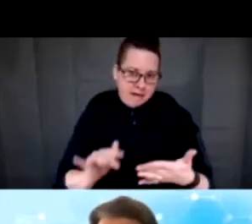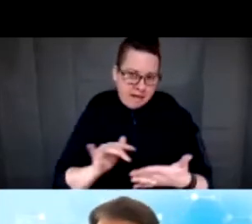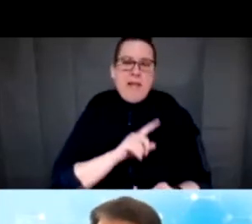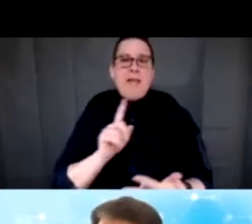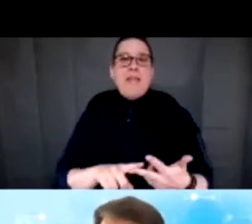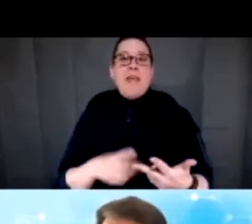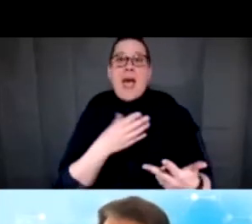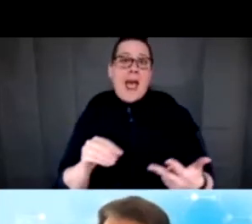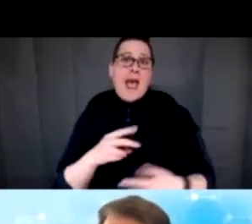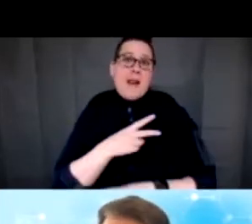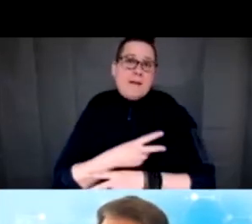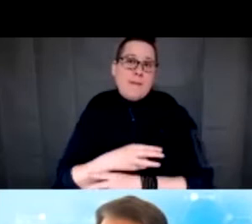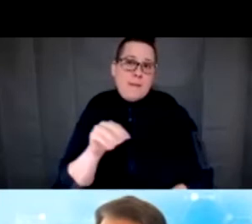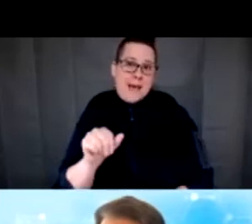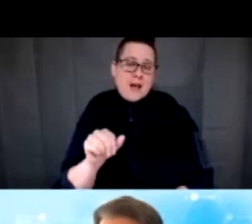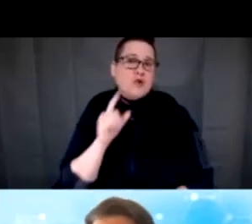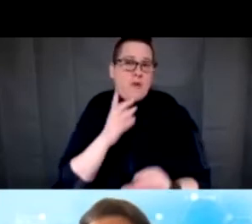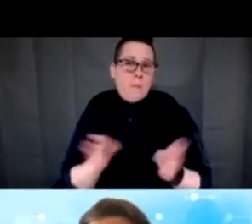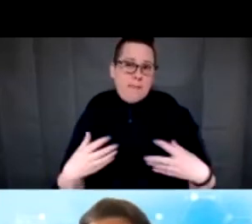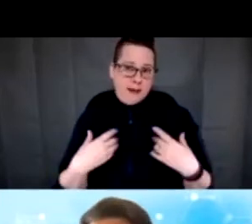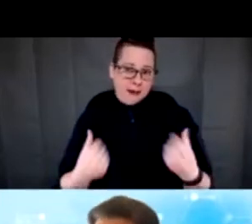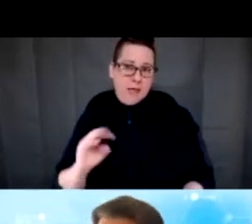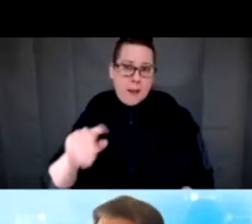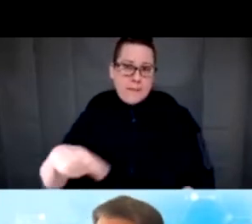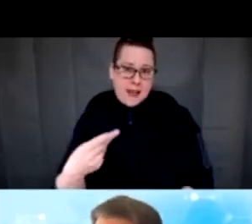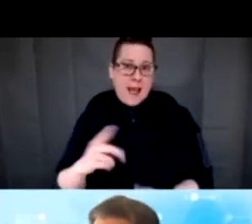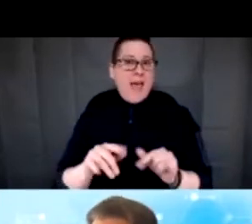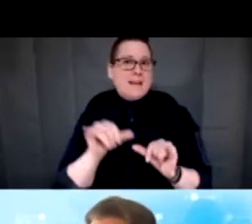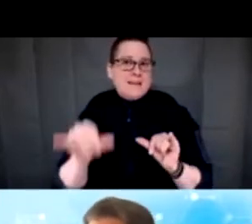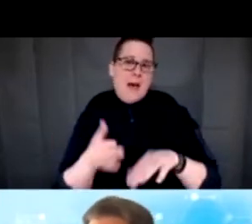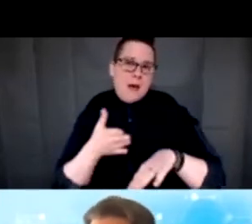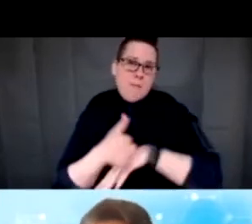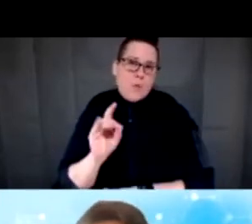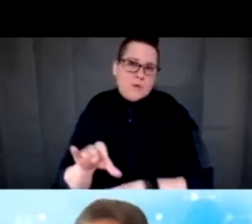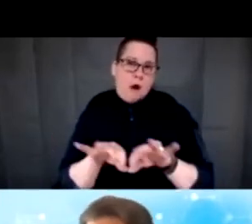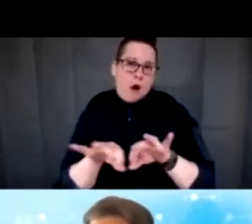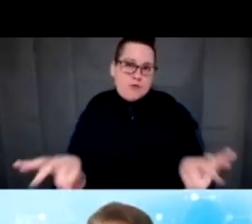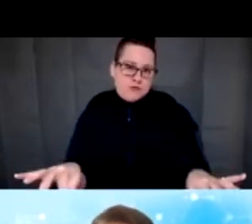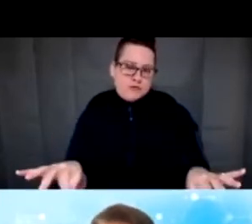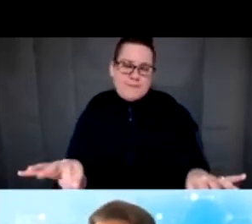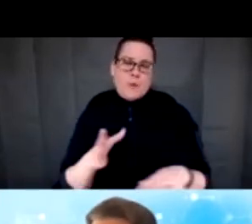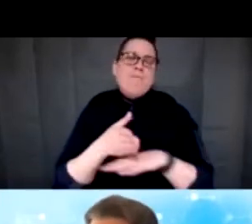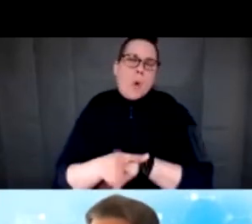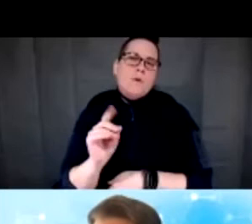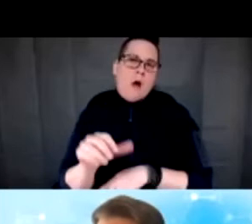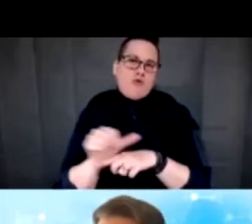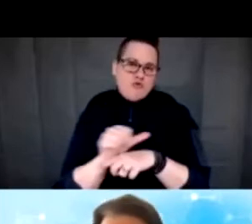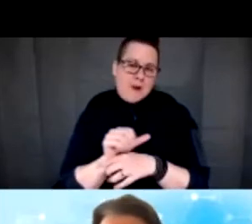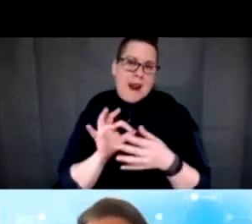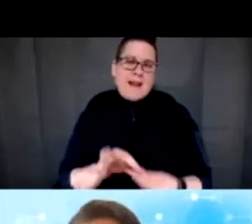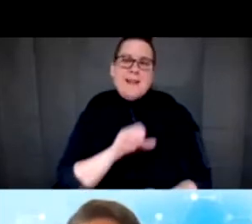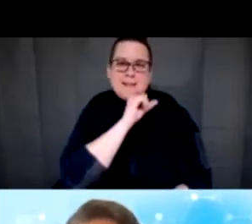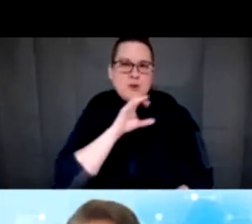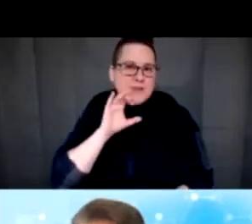her master's in public health degree, and stayed for a postdoctoral degree training program there in geriatric